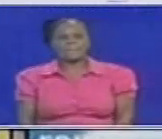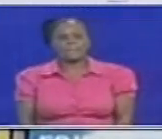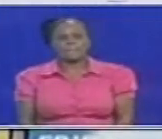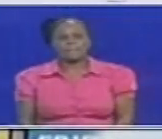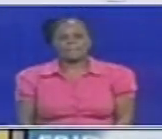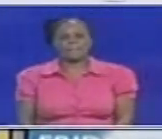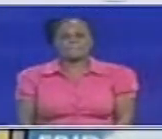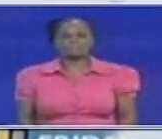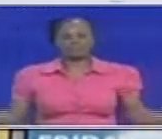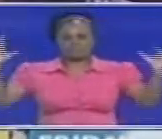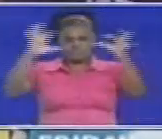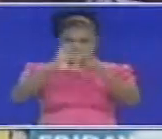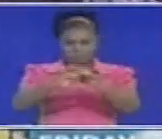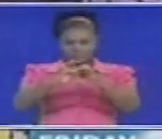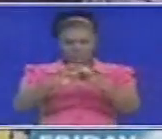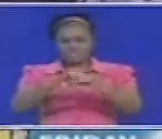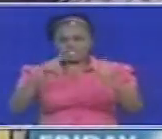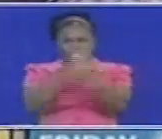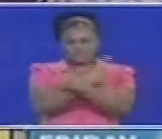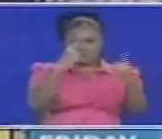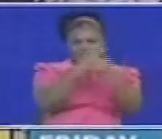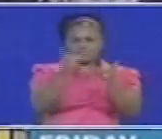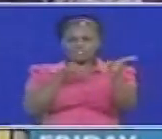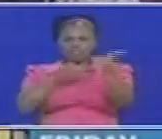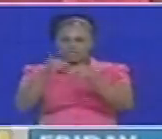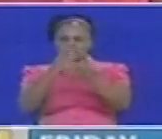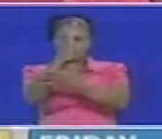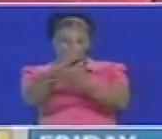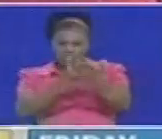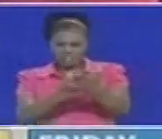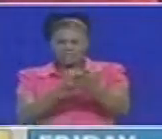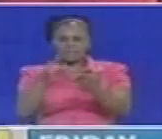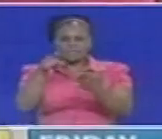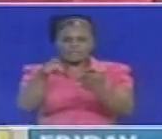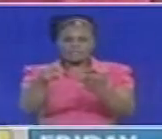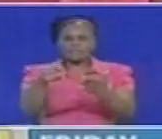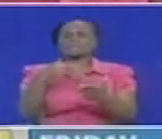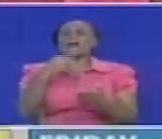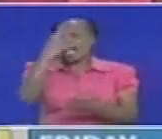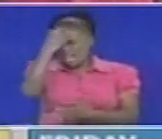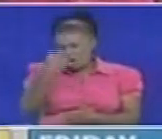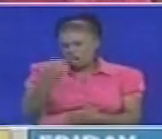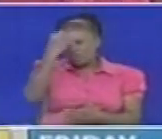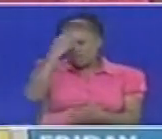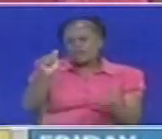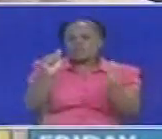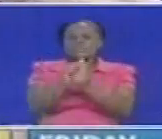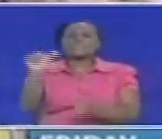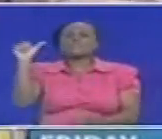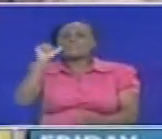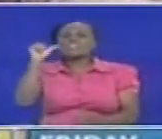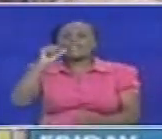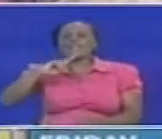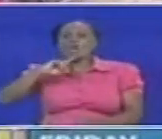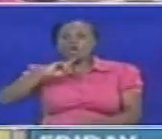In solidarity, players in the tourism sector gathered in Nairobi to voice their displeasure with Britain for carrying out an